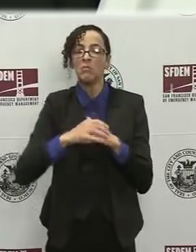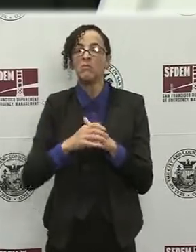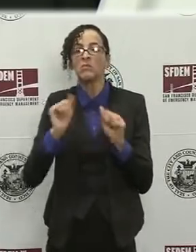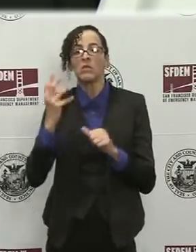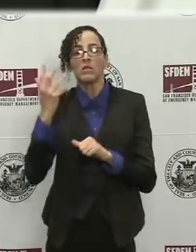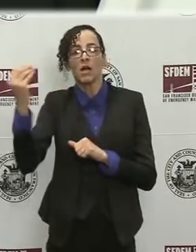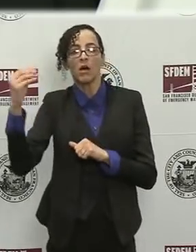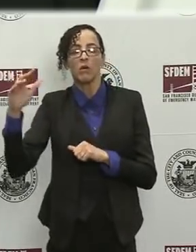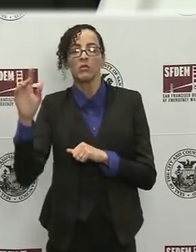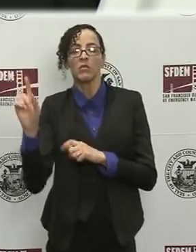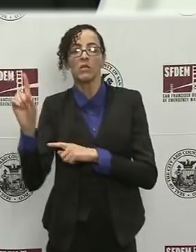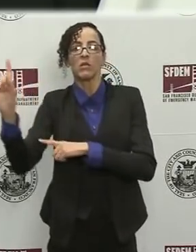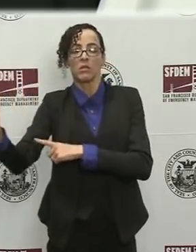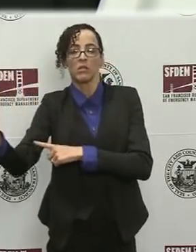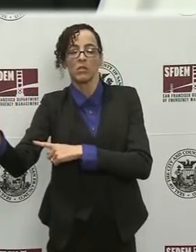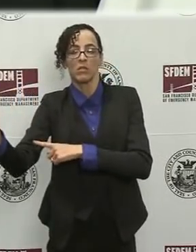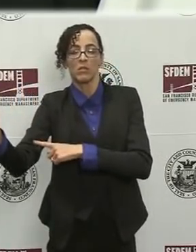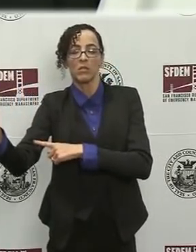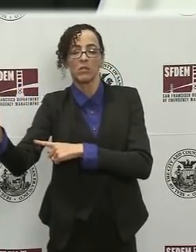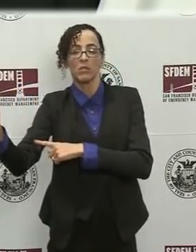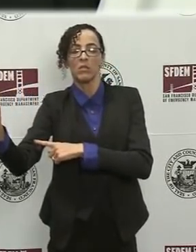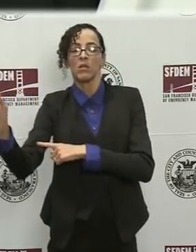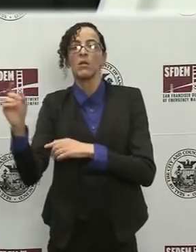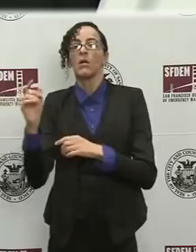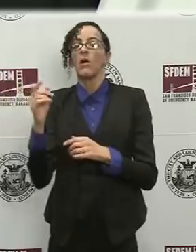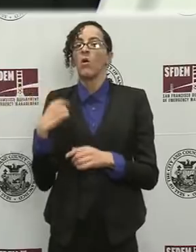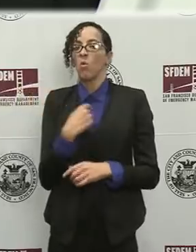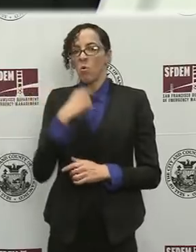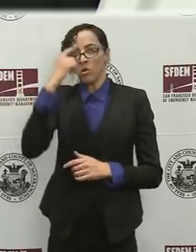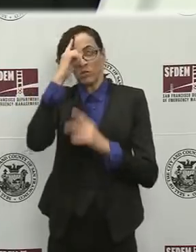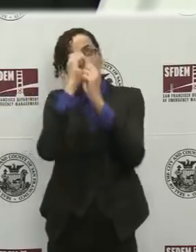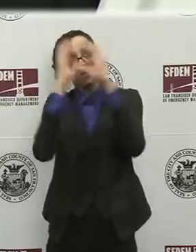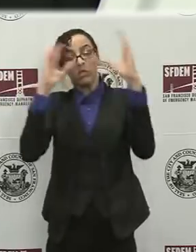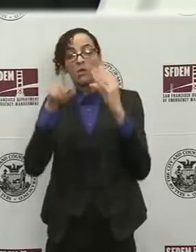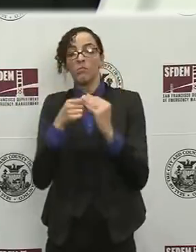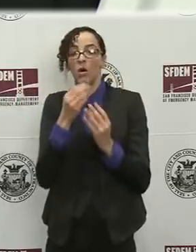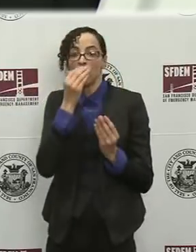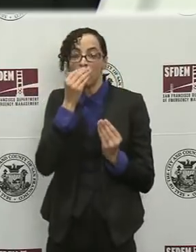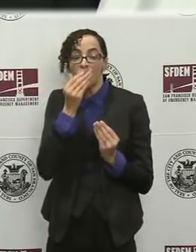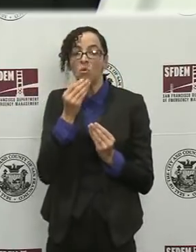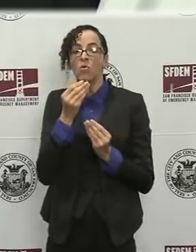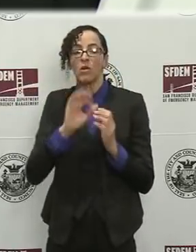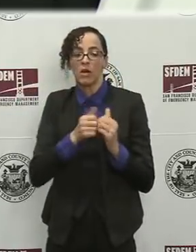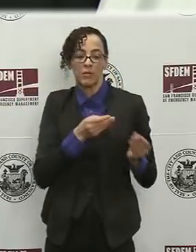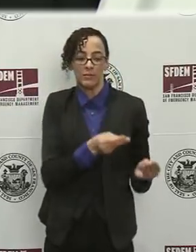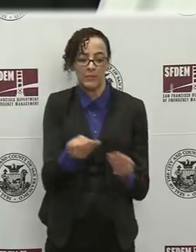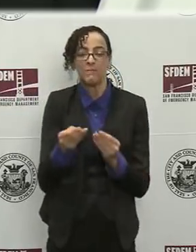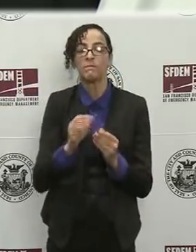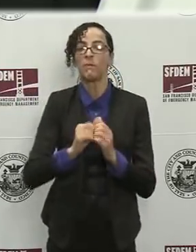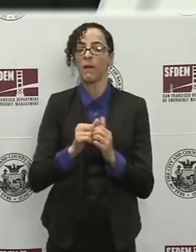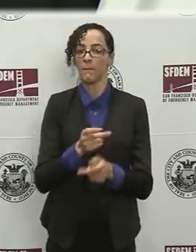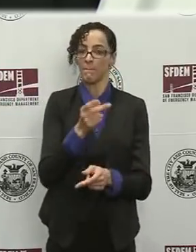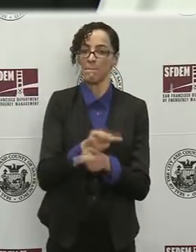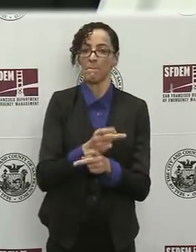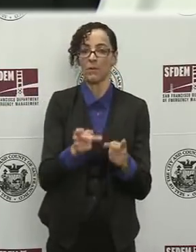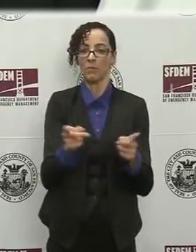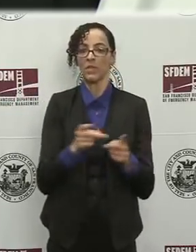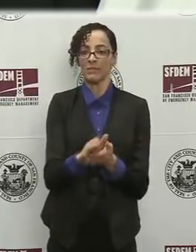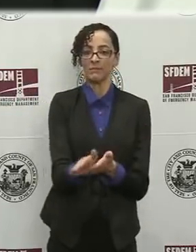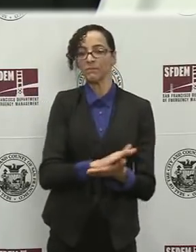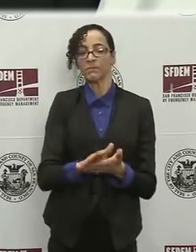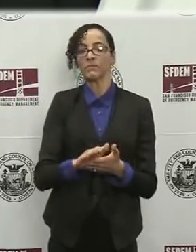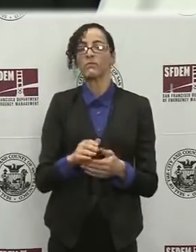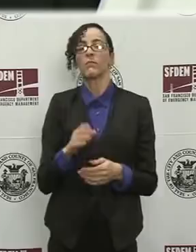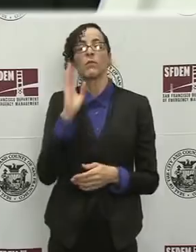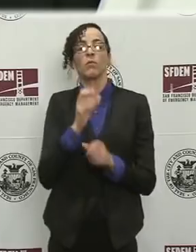are thinking about food and where they eat and how we continue to keep those places clean. A number of adjustments